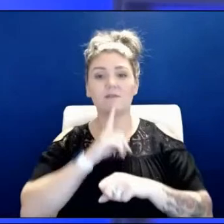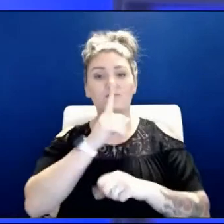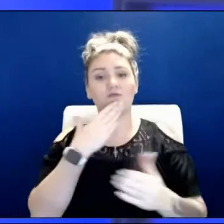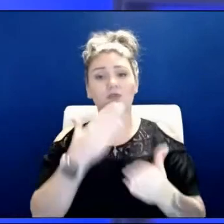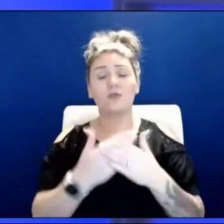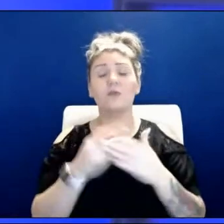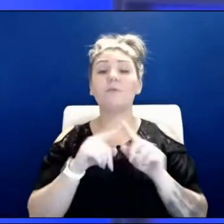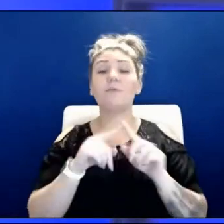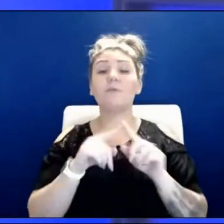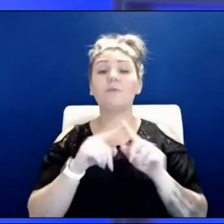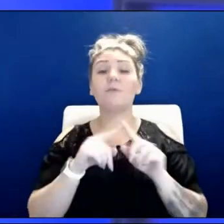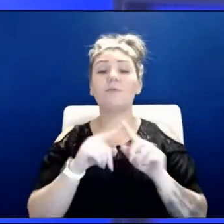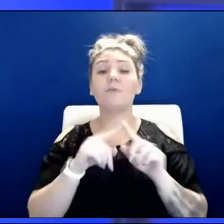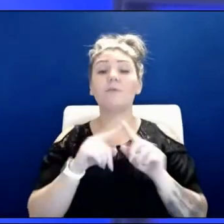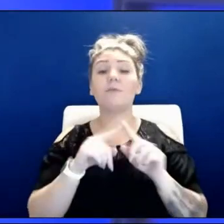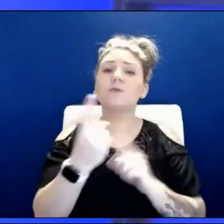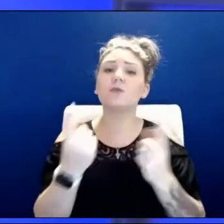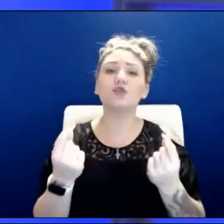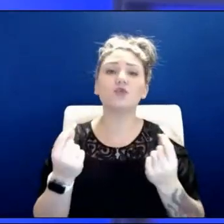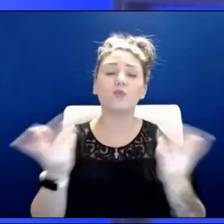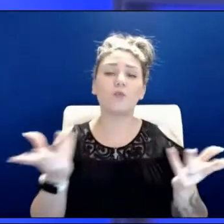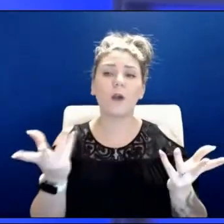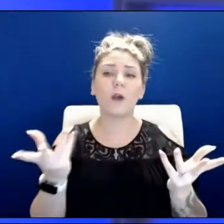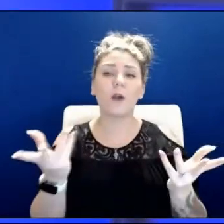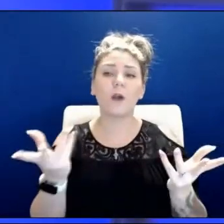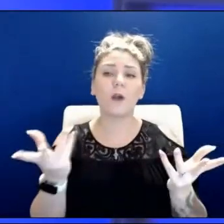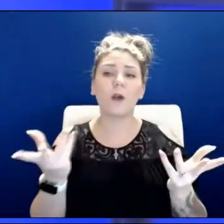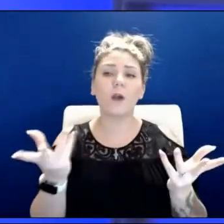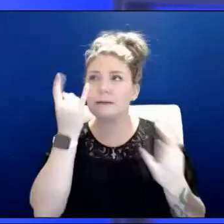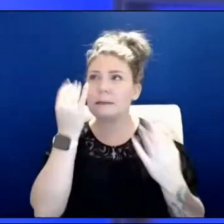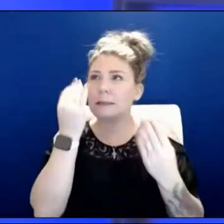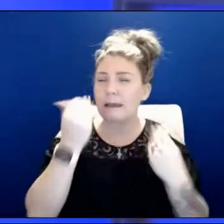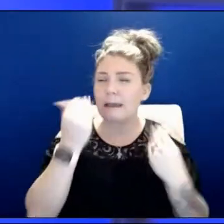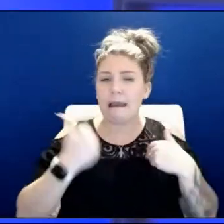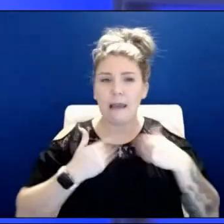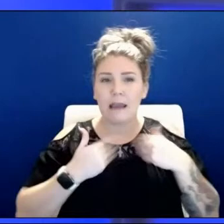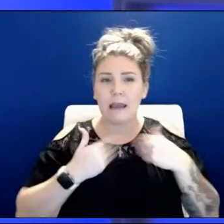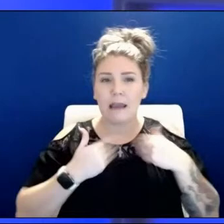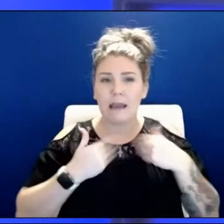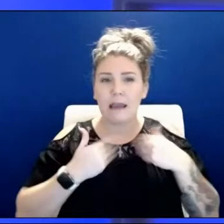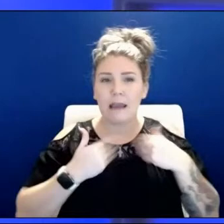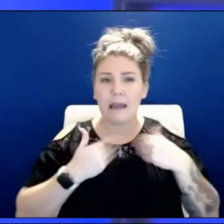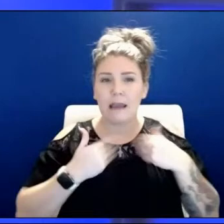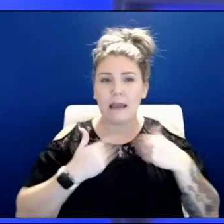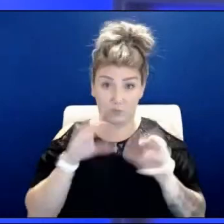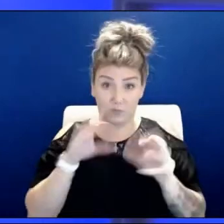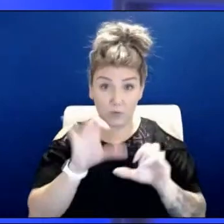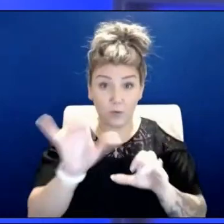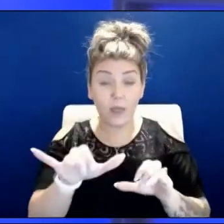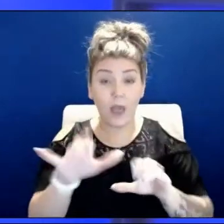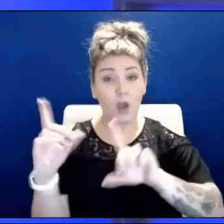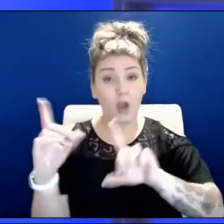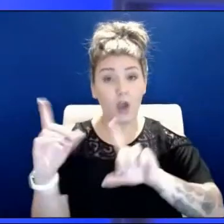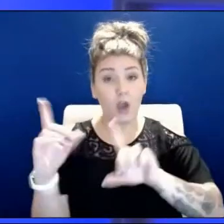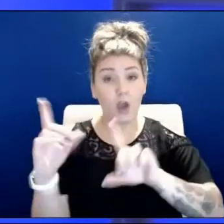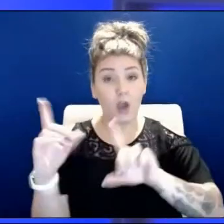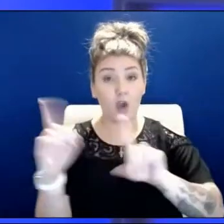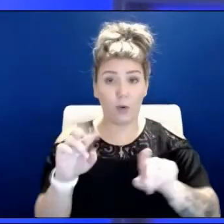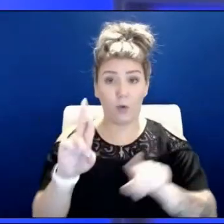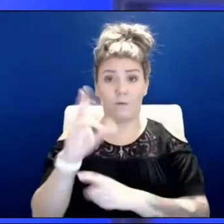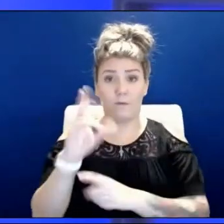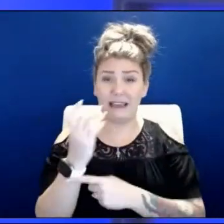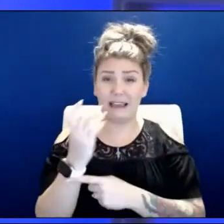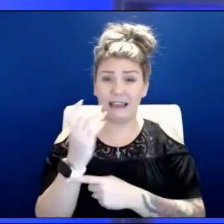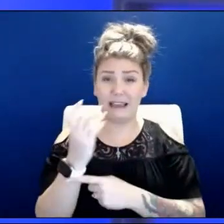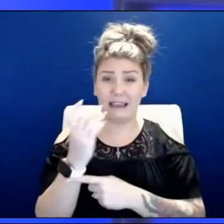if you're, thinking you may have COVID, you want to go along this route, go to the pharmacy or go to the center where you